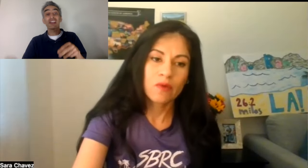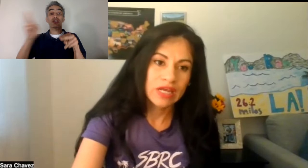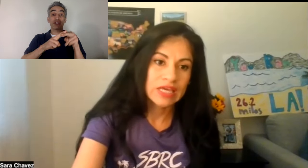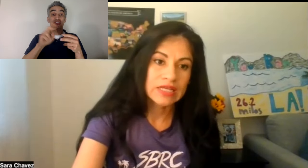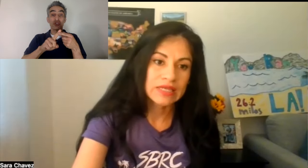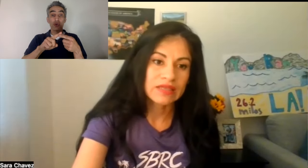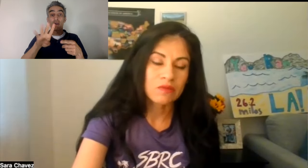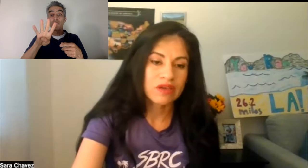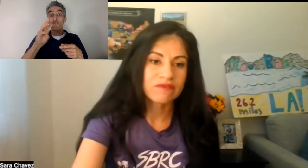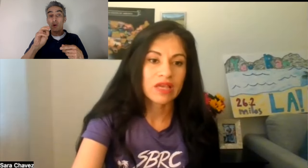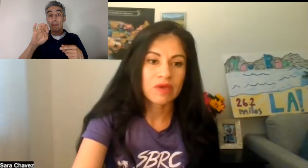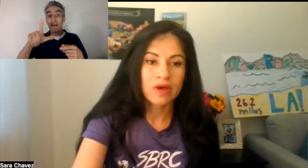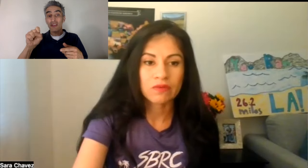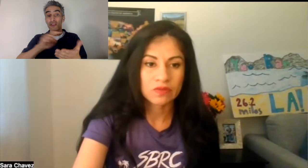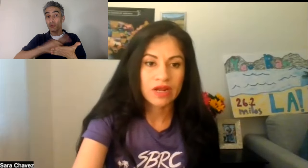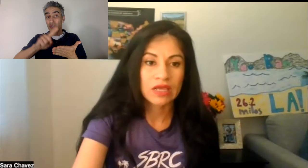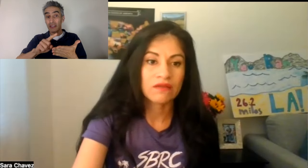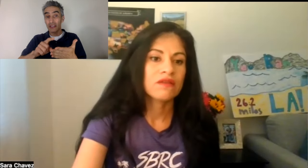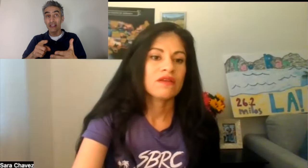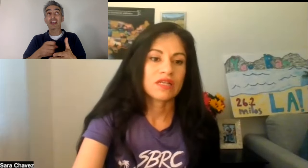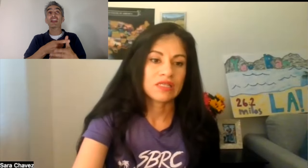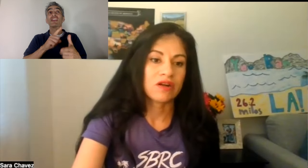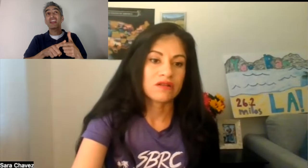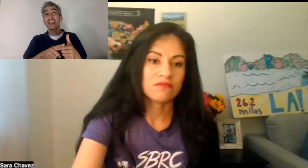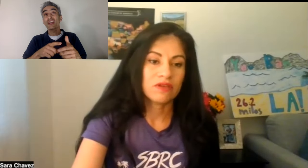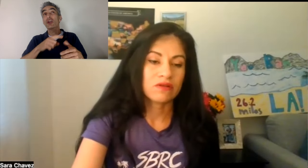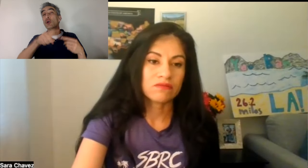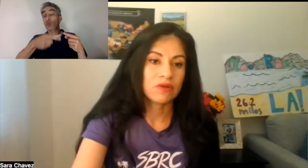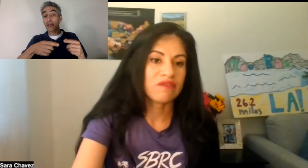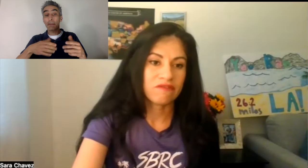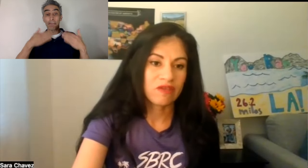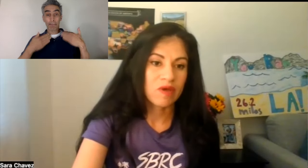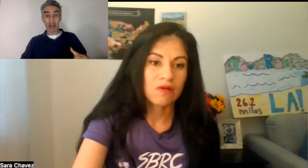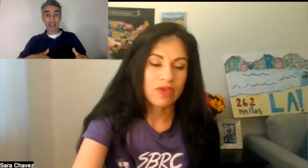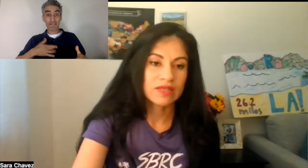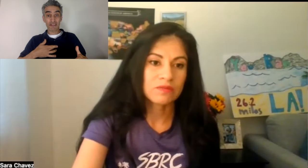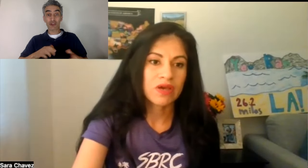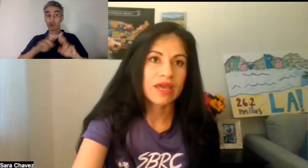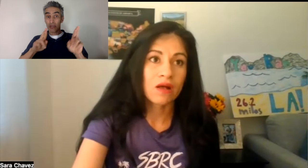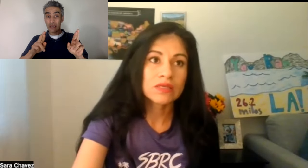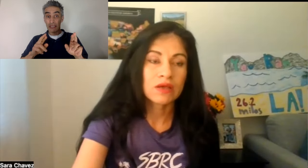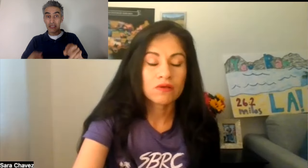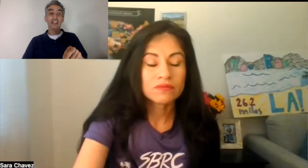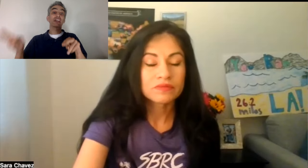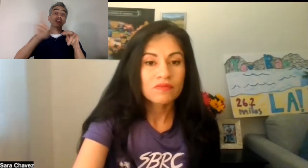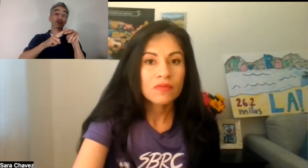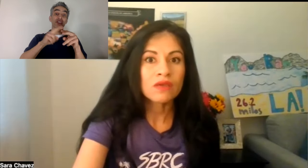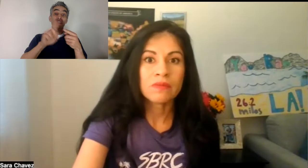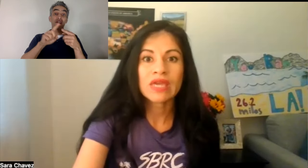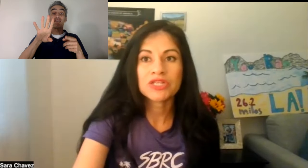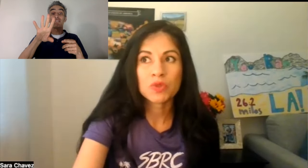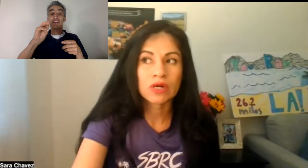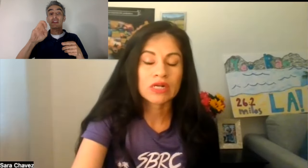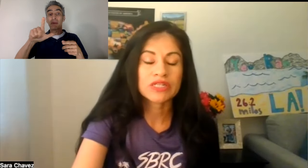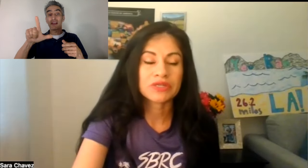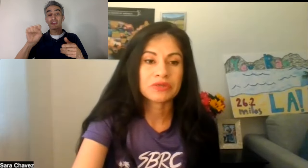to 40s. And then when I felt like my body was ready, I started, you know, doing 50-mile weeks. But I also